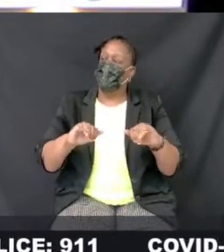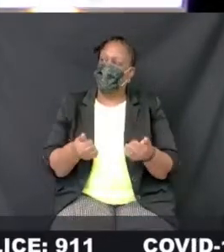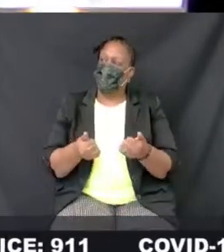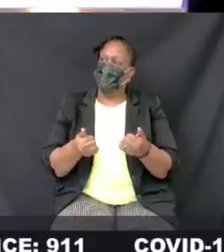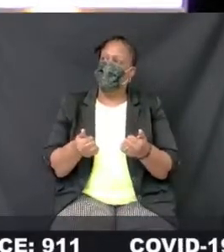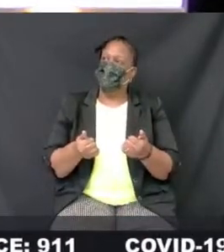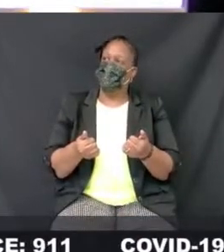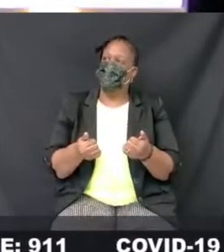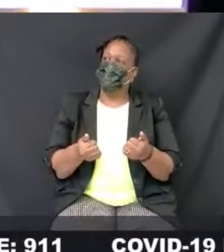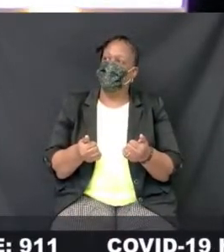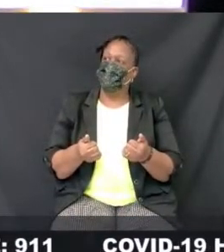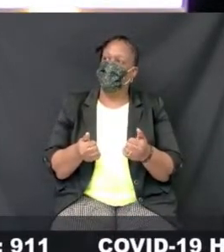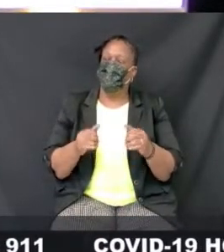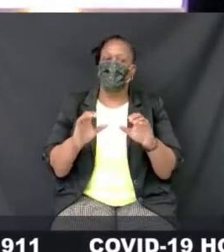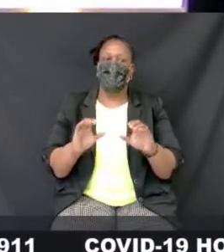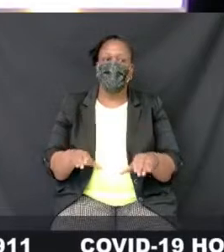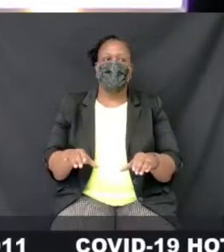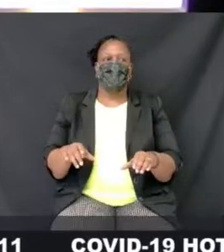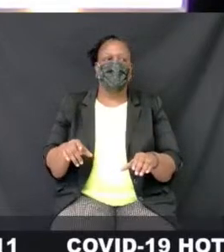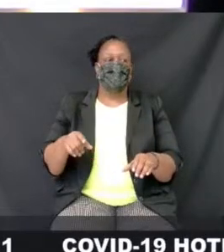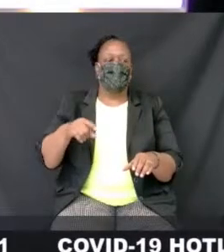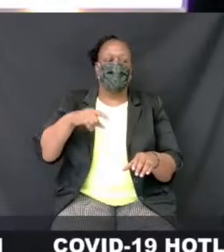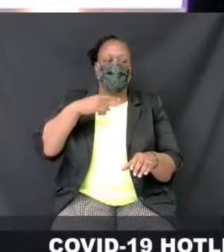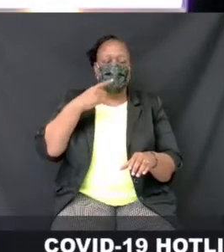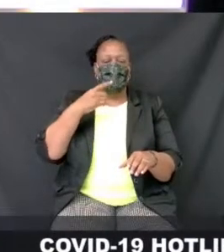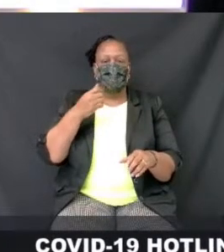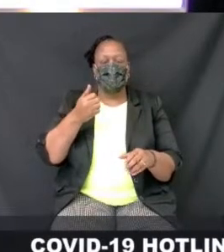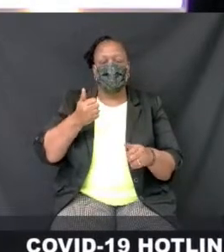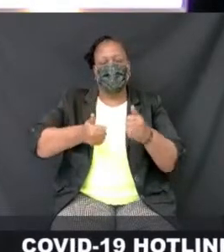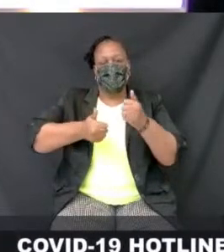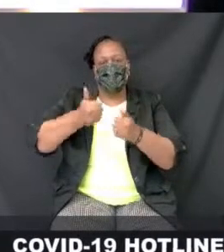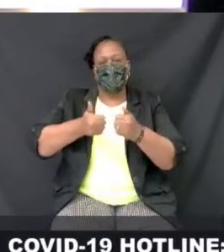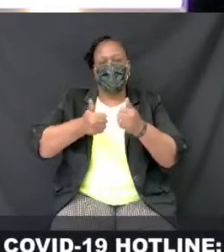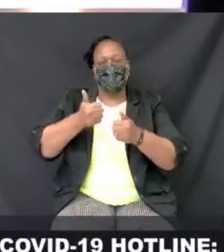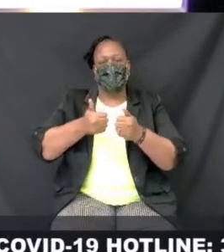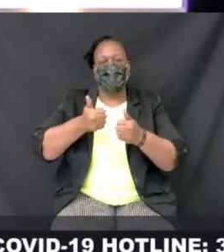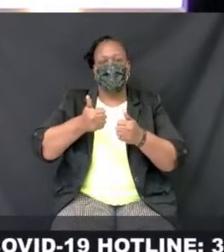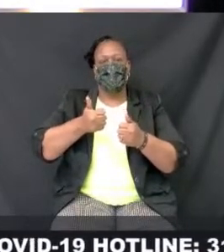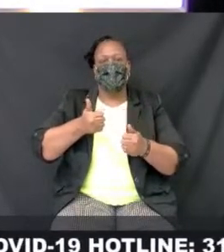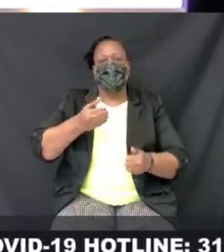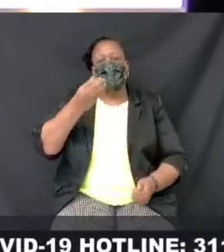between the common flu and coronavirus?